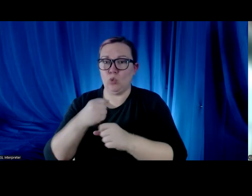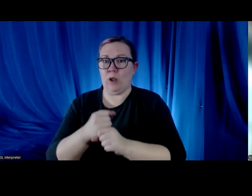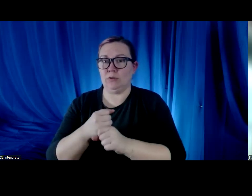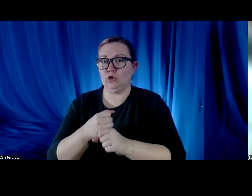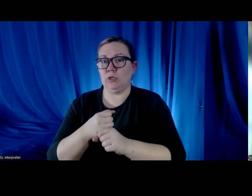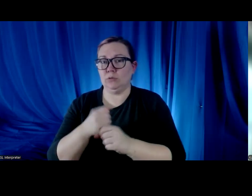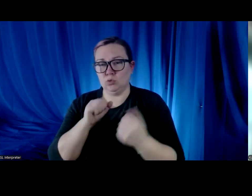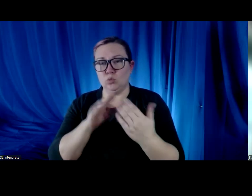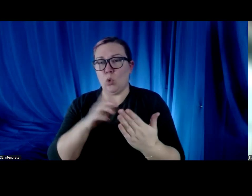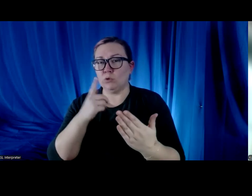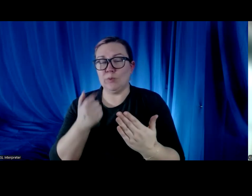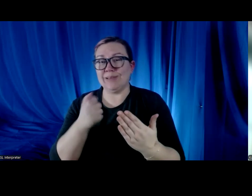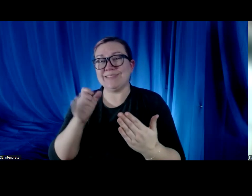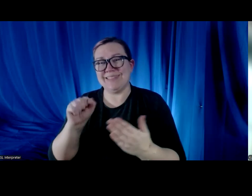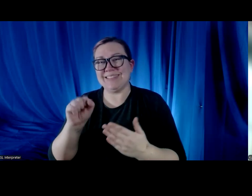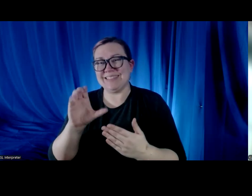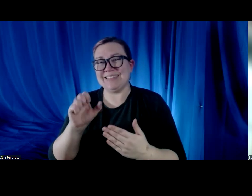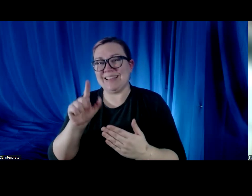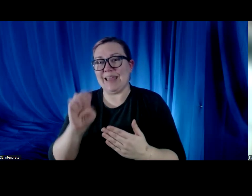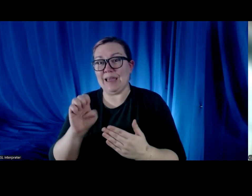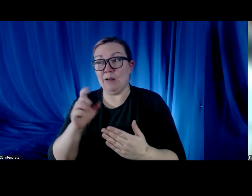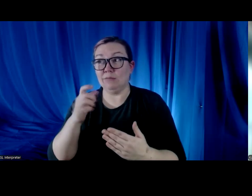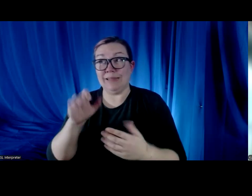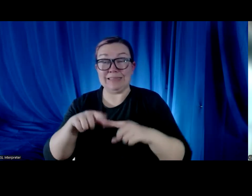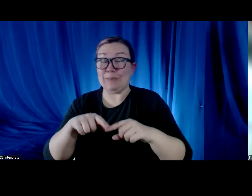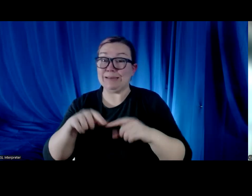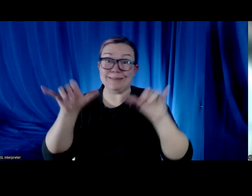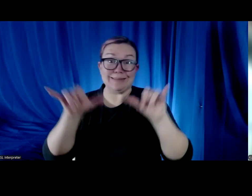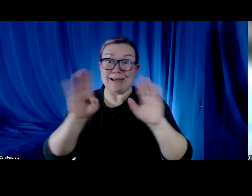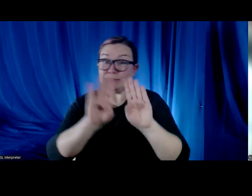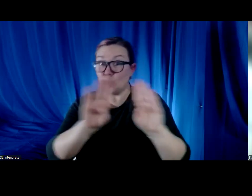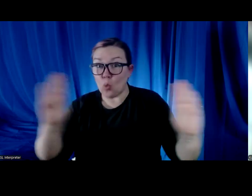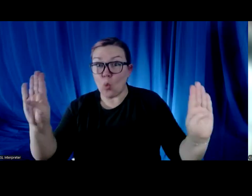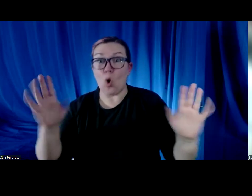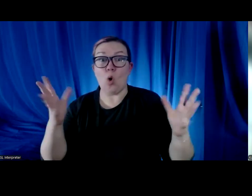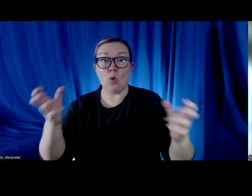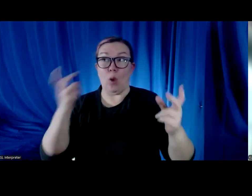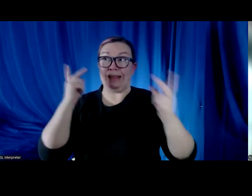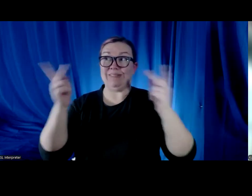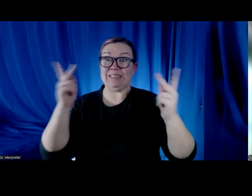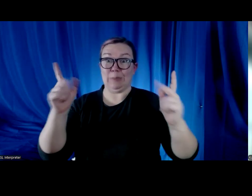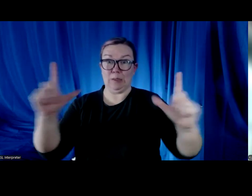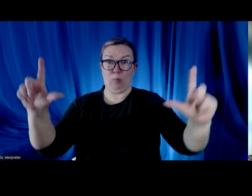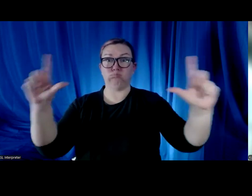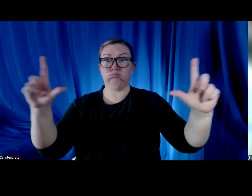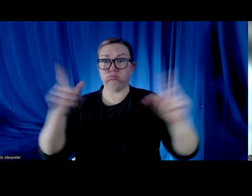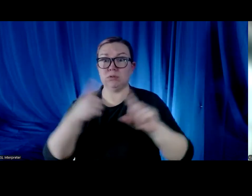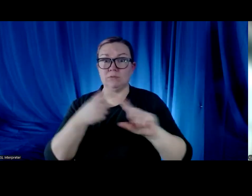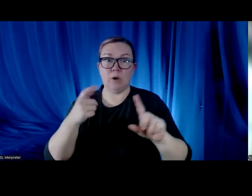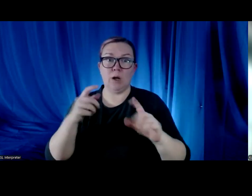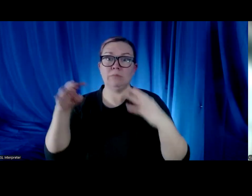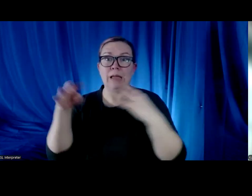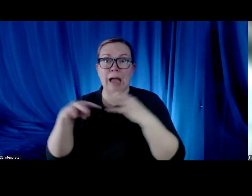The scale is really required based on the scale of the wall and wanting to attract the visibility especially from TV Highway and